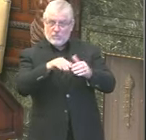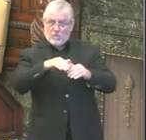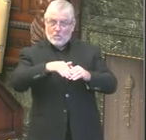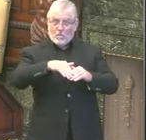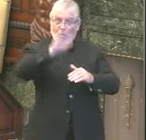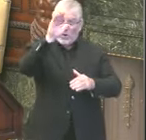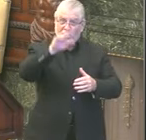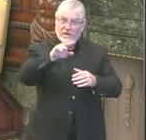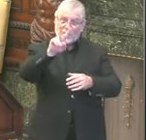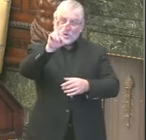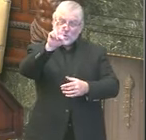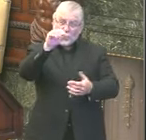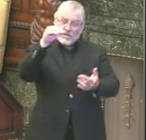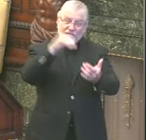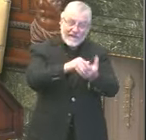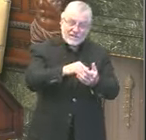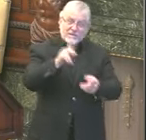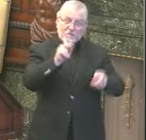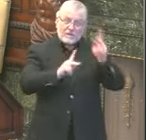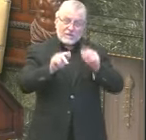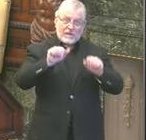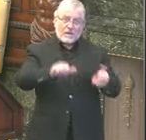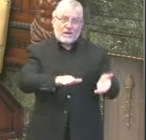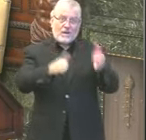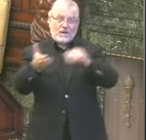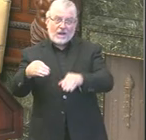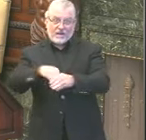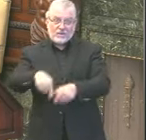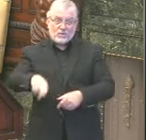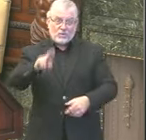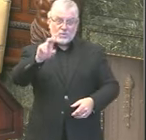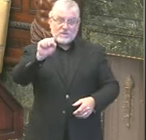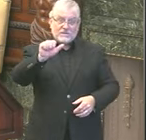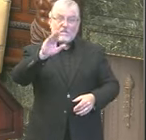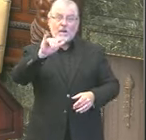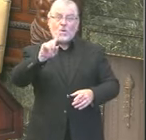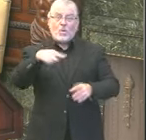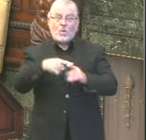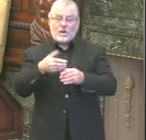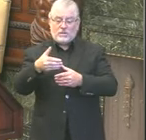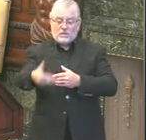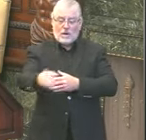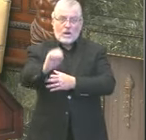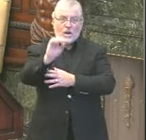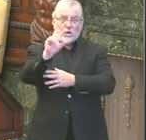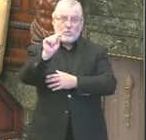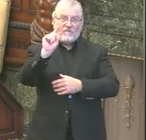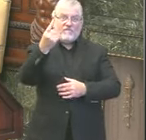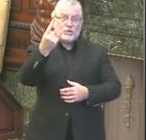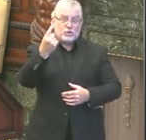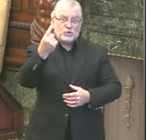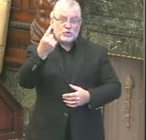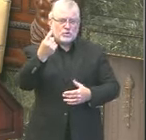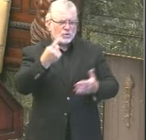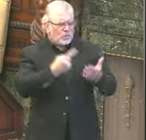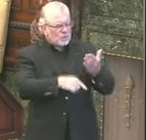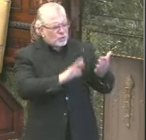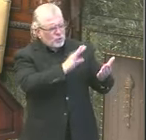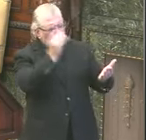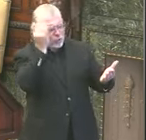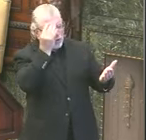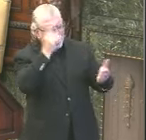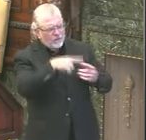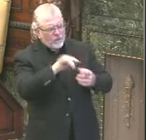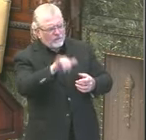October 1st because of COVID-19. Just wanted to get your candid thoughts on that, and how you're feeling given the positive